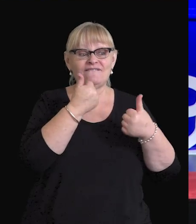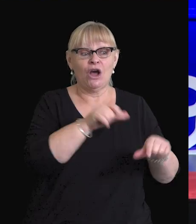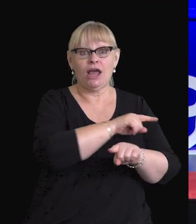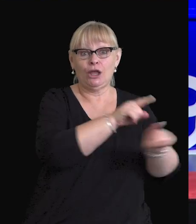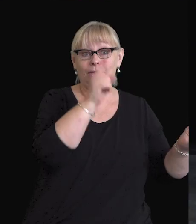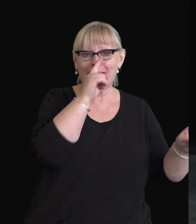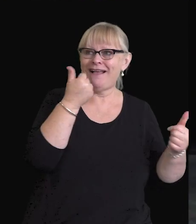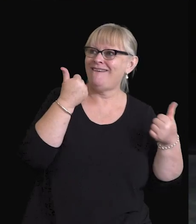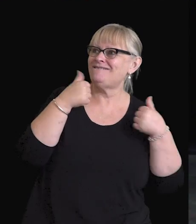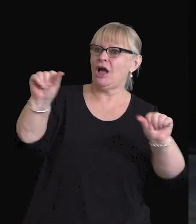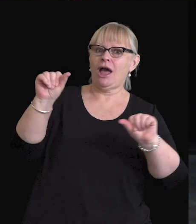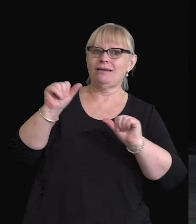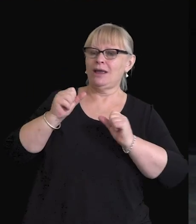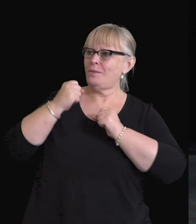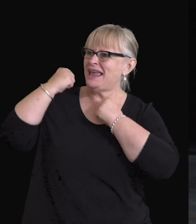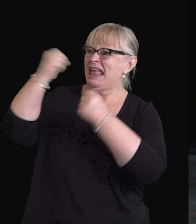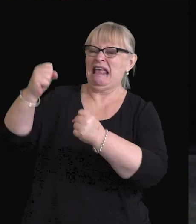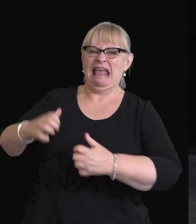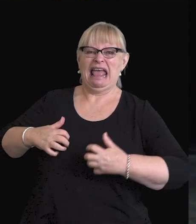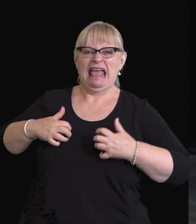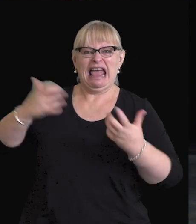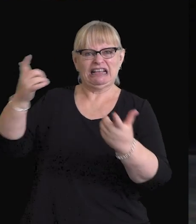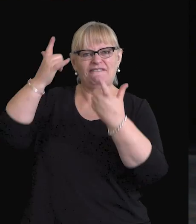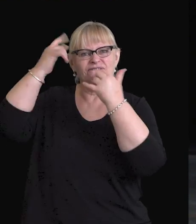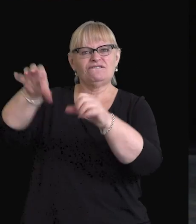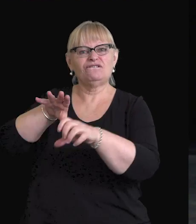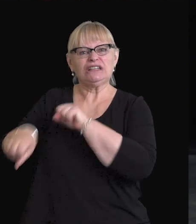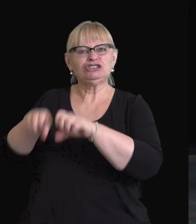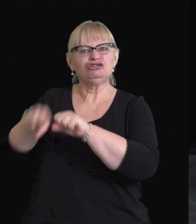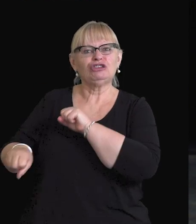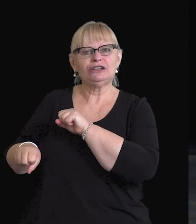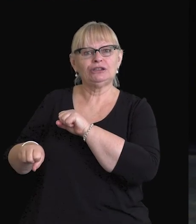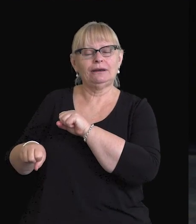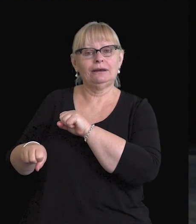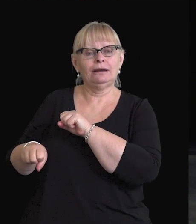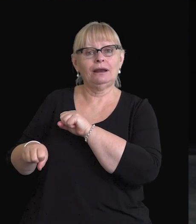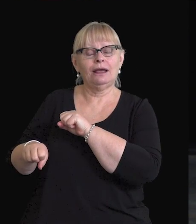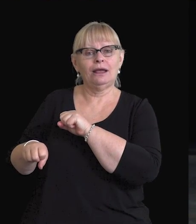voice in anger and frustration to their views,